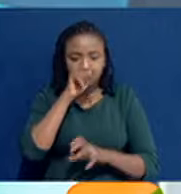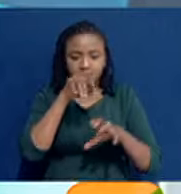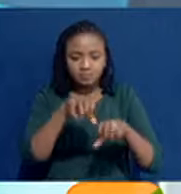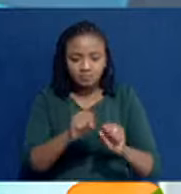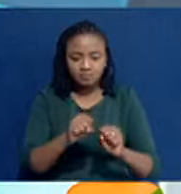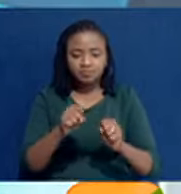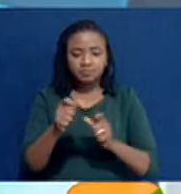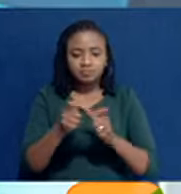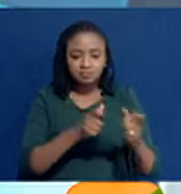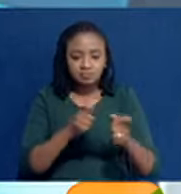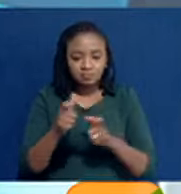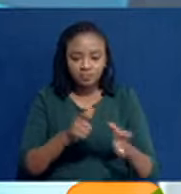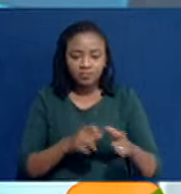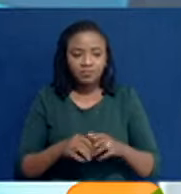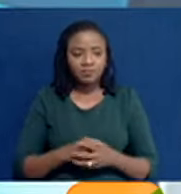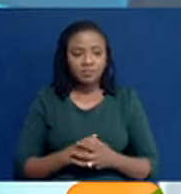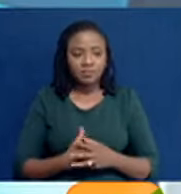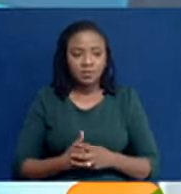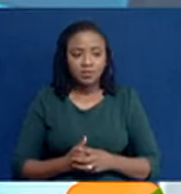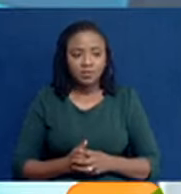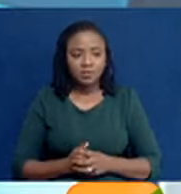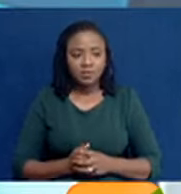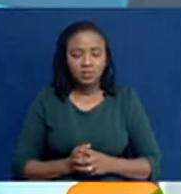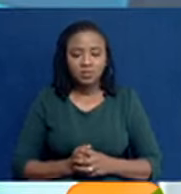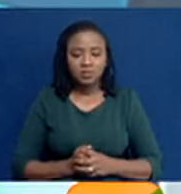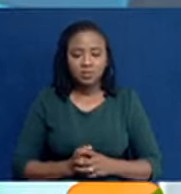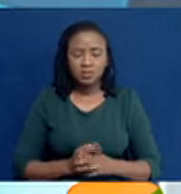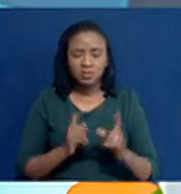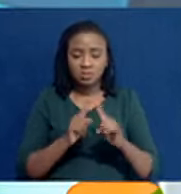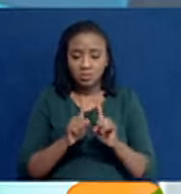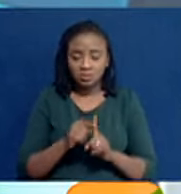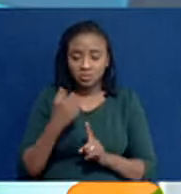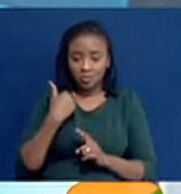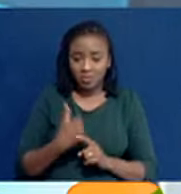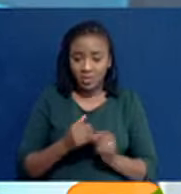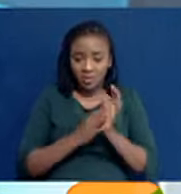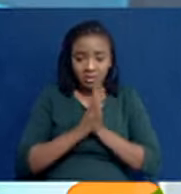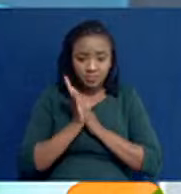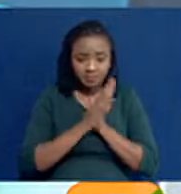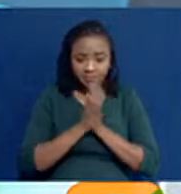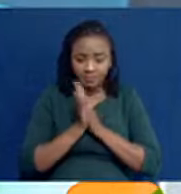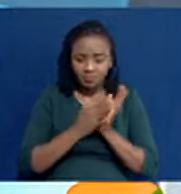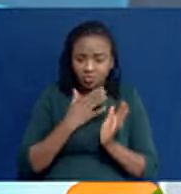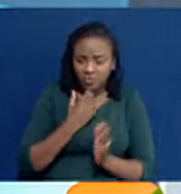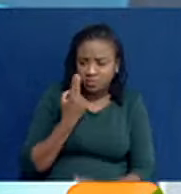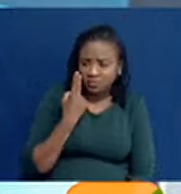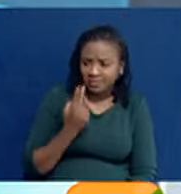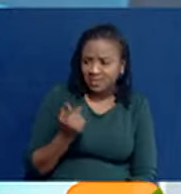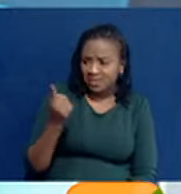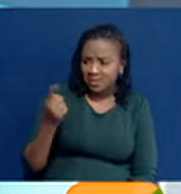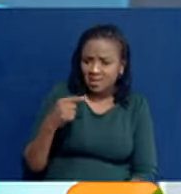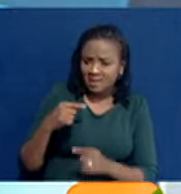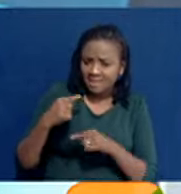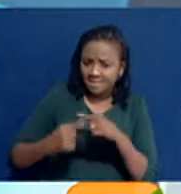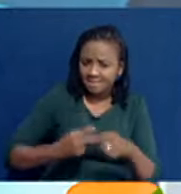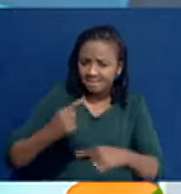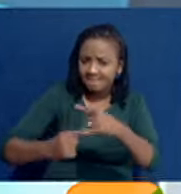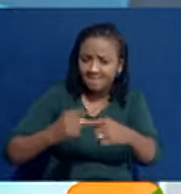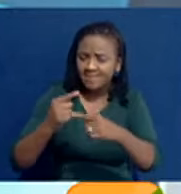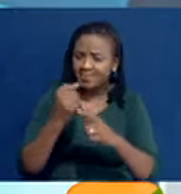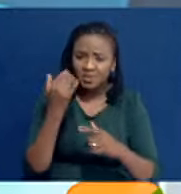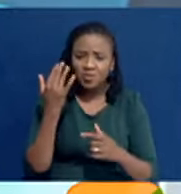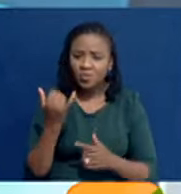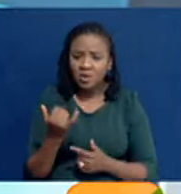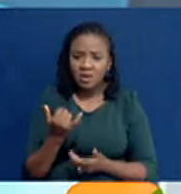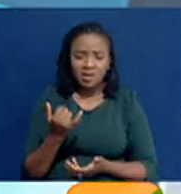independent. He gave all. And I was very interested what makes him move, what is this